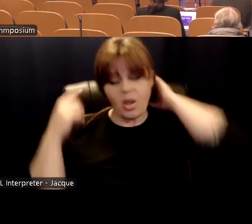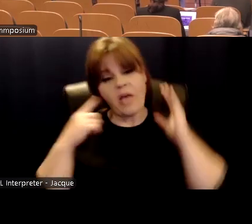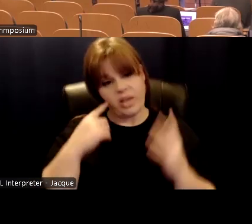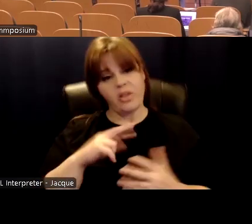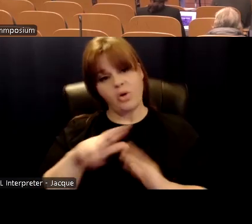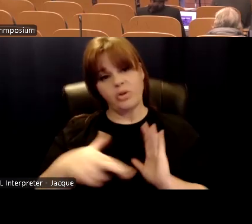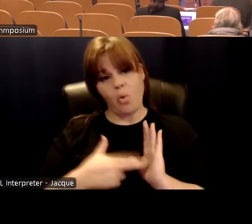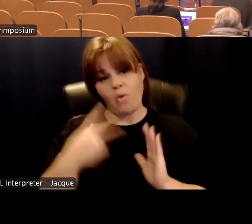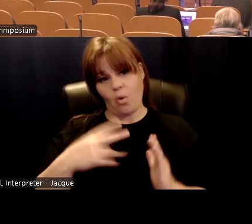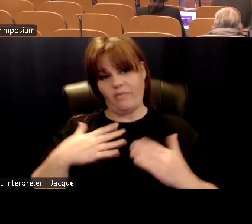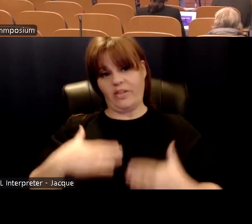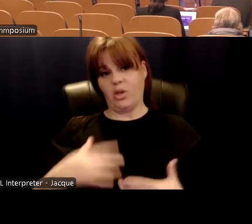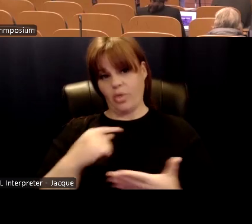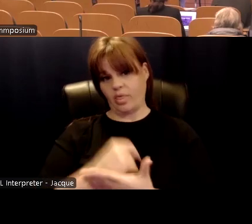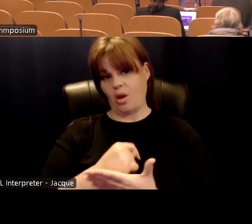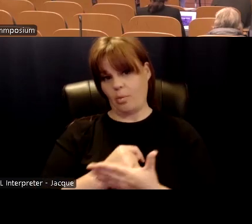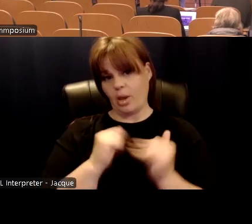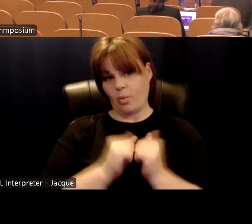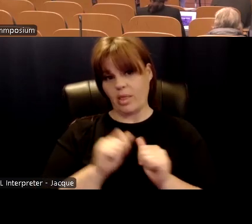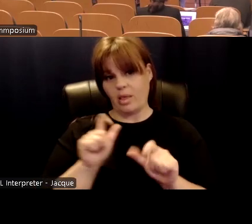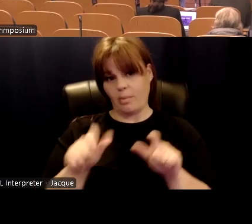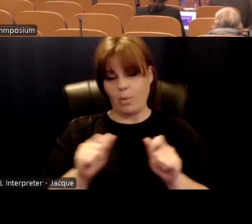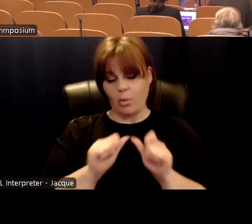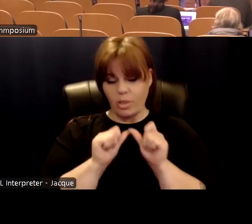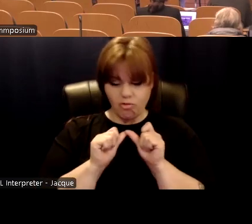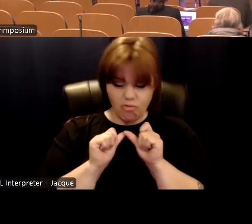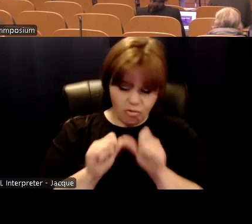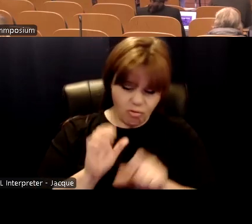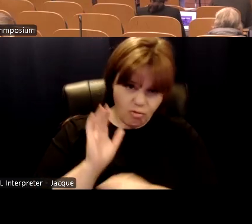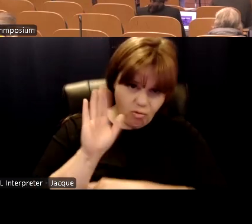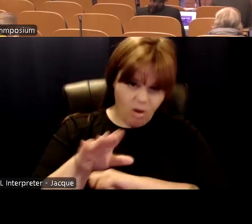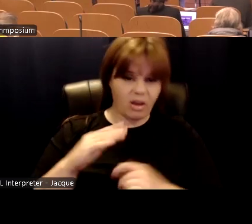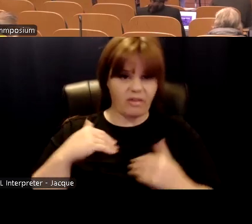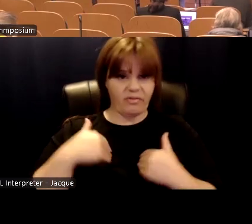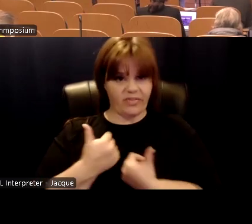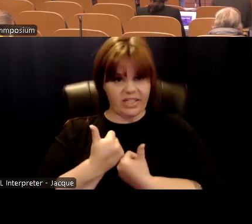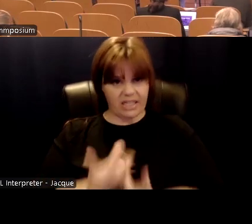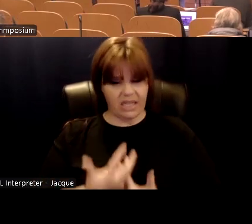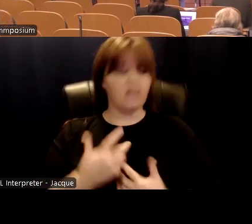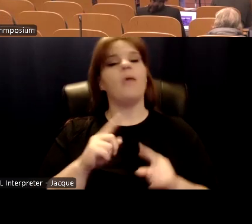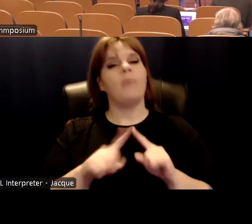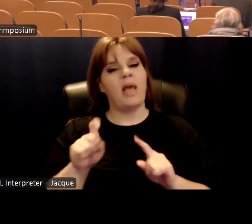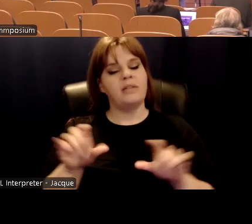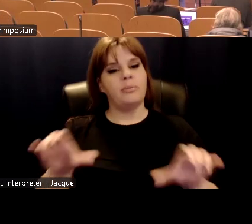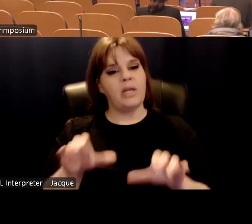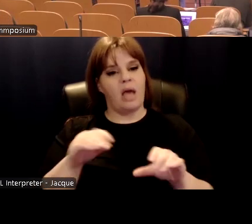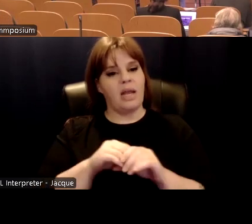therapy in people that have chronic fatigue, but it has to be done in a way that